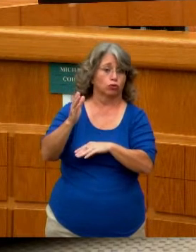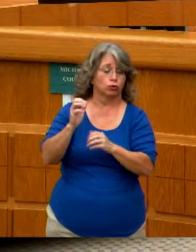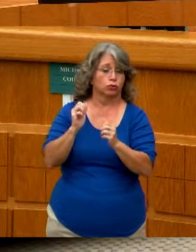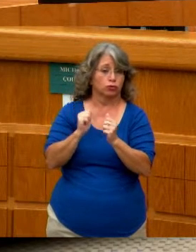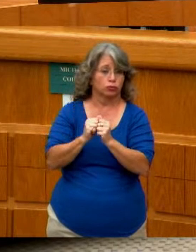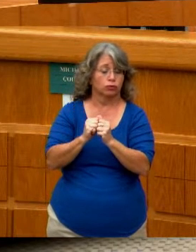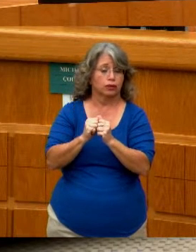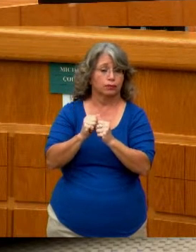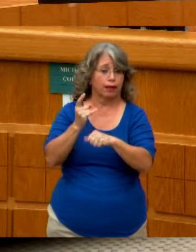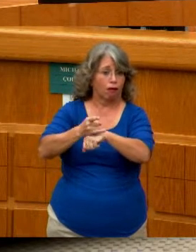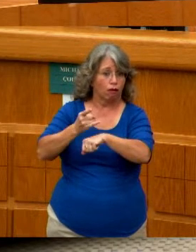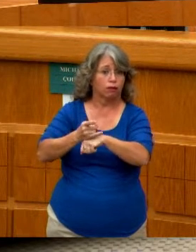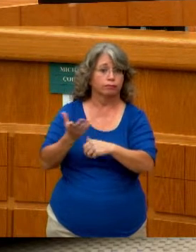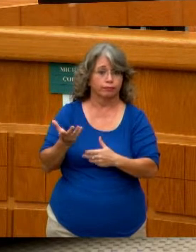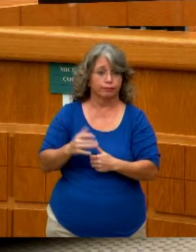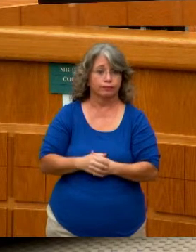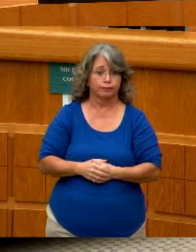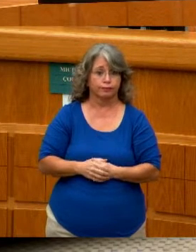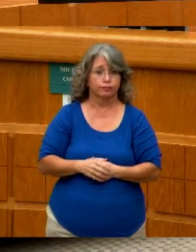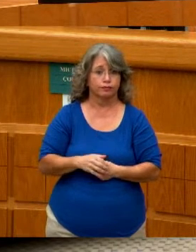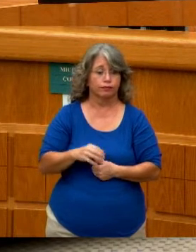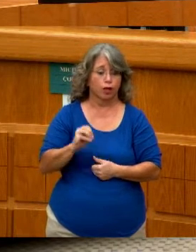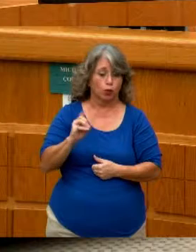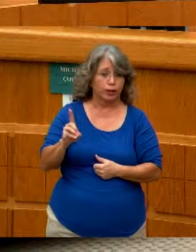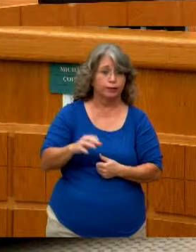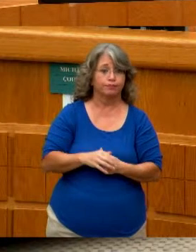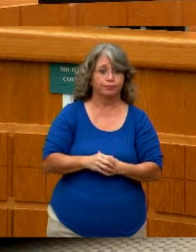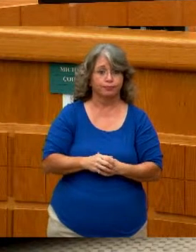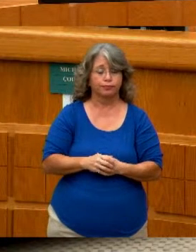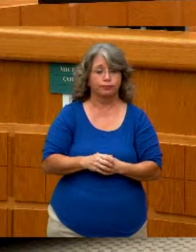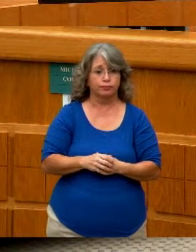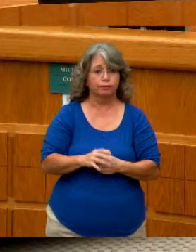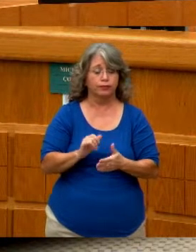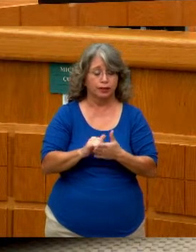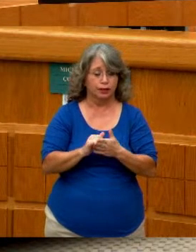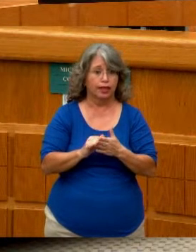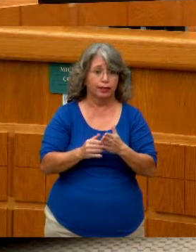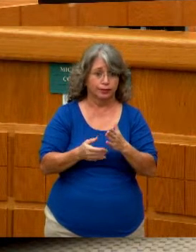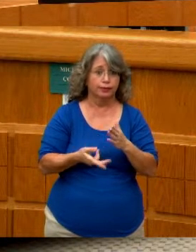here in Nueces County, here in Texas, and across the nation, have risen